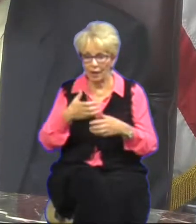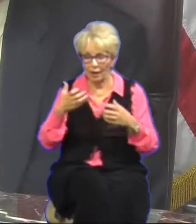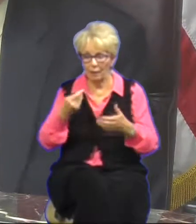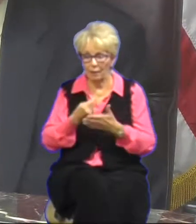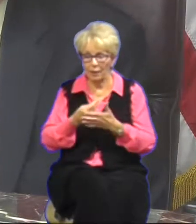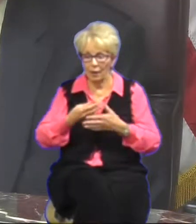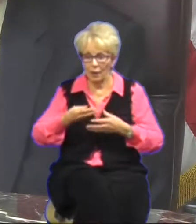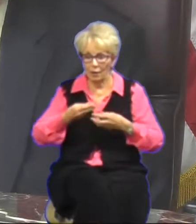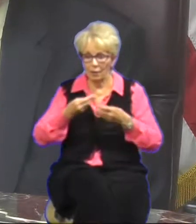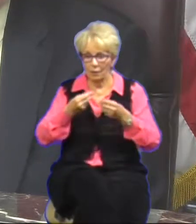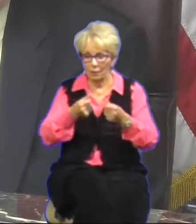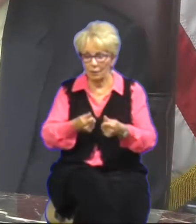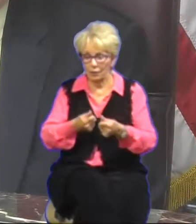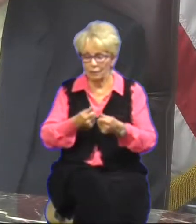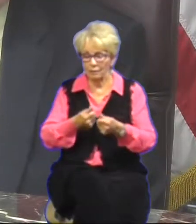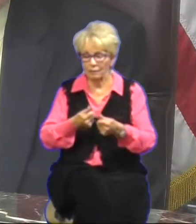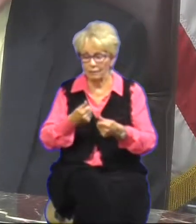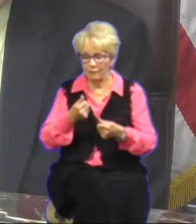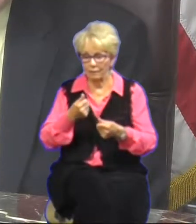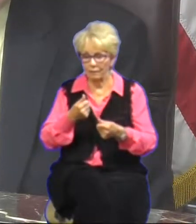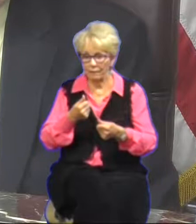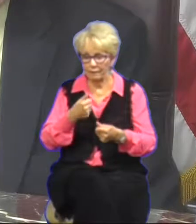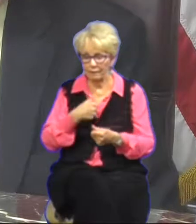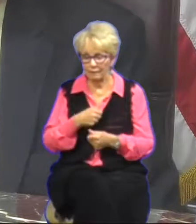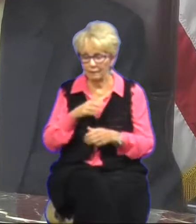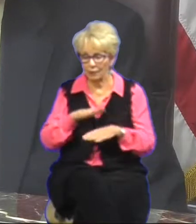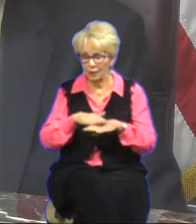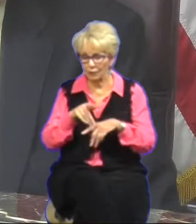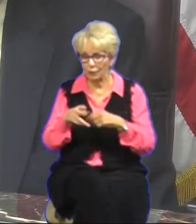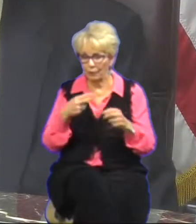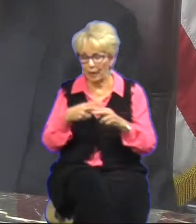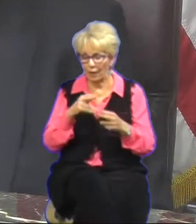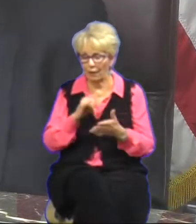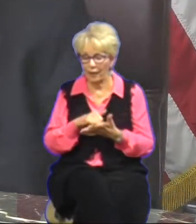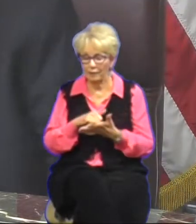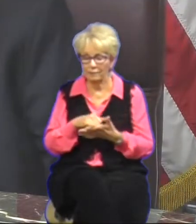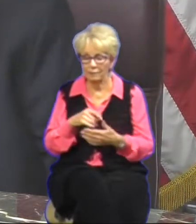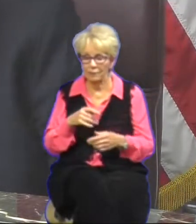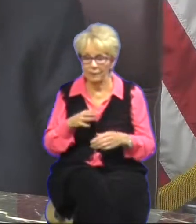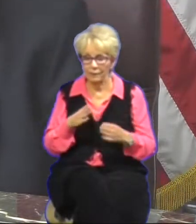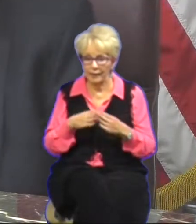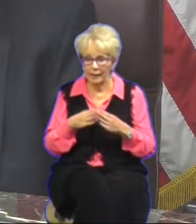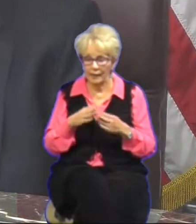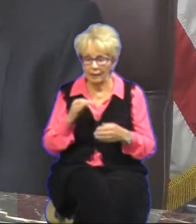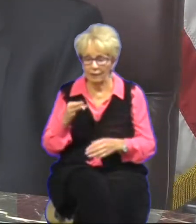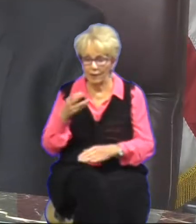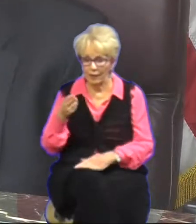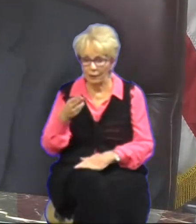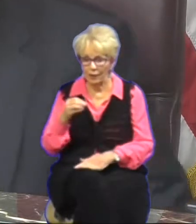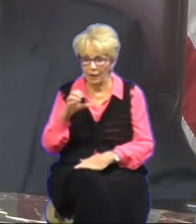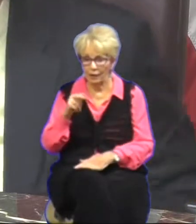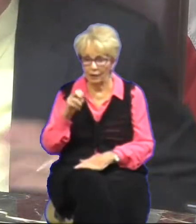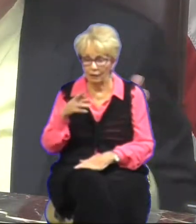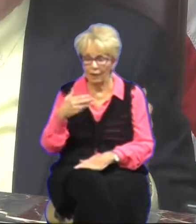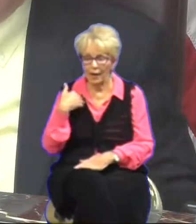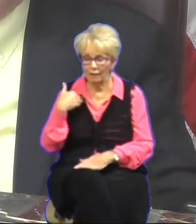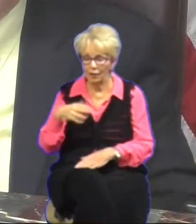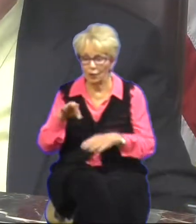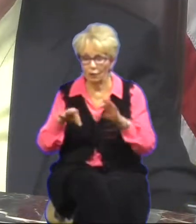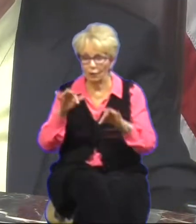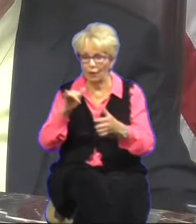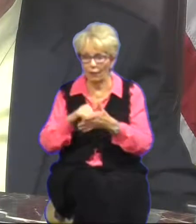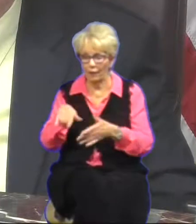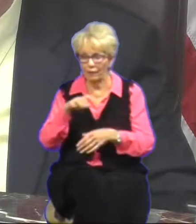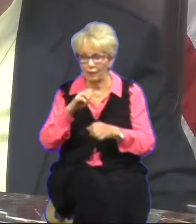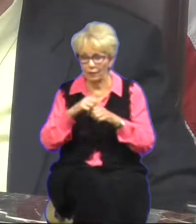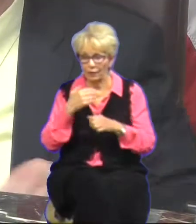very litigious. And I caution you about that. So the cities of Hickory and Conover have discovered, although they've